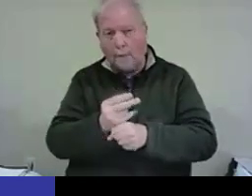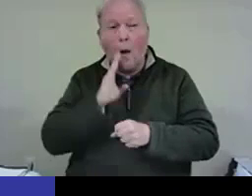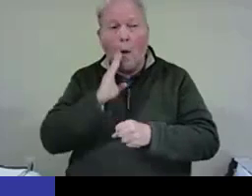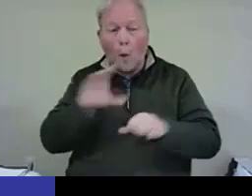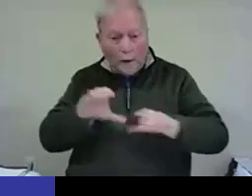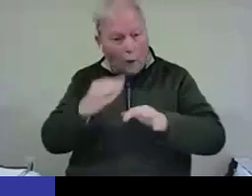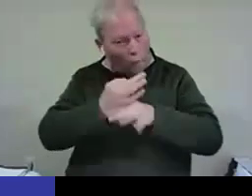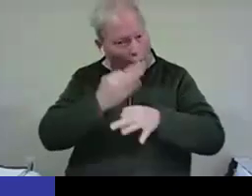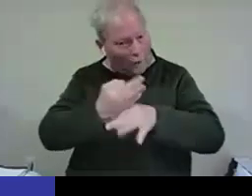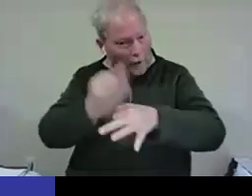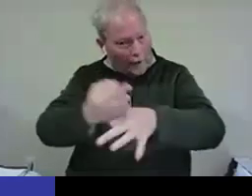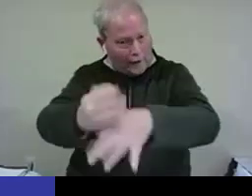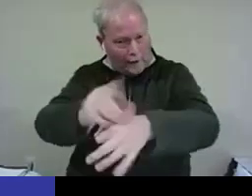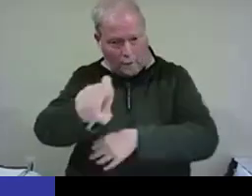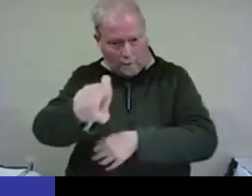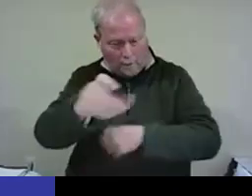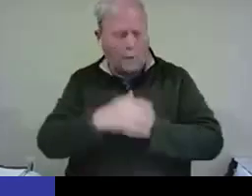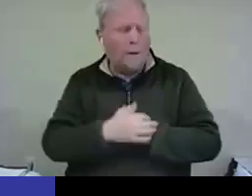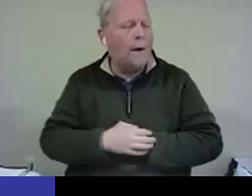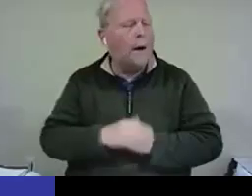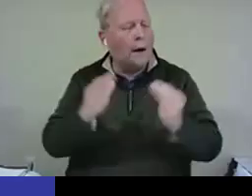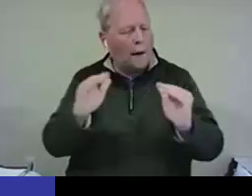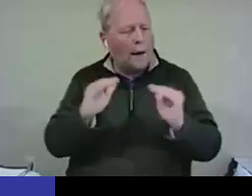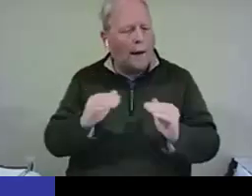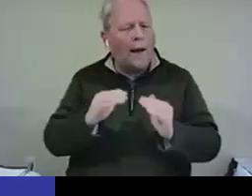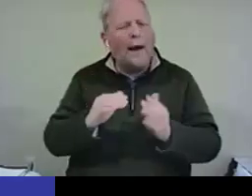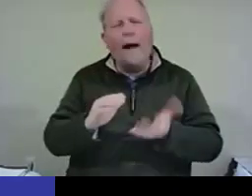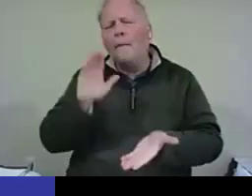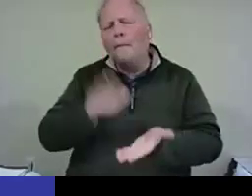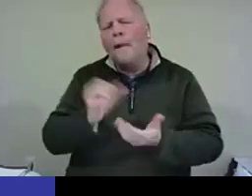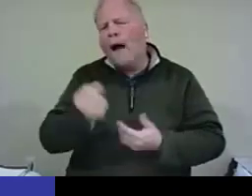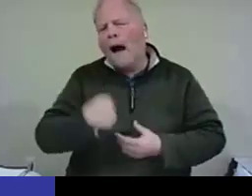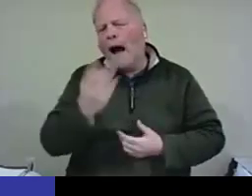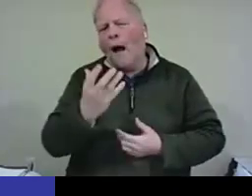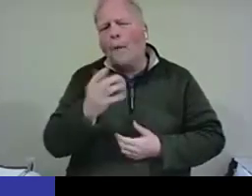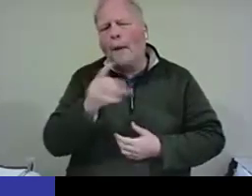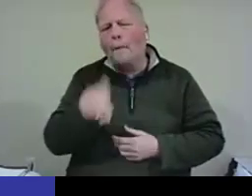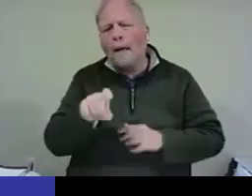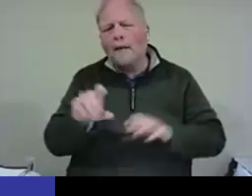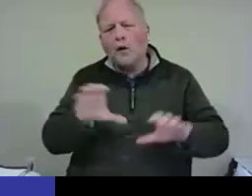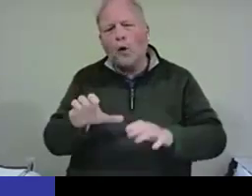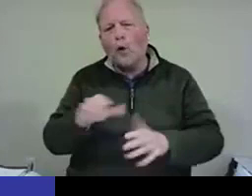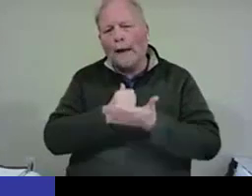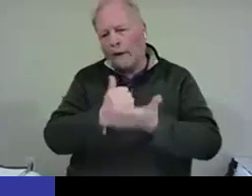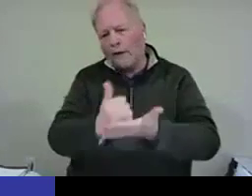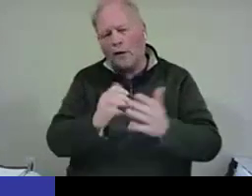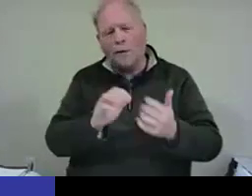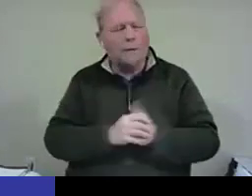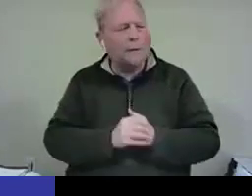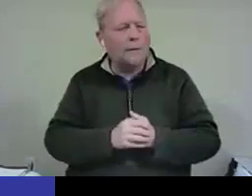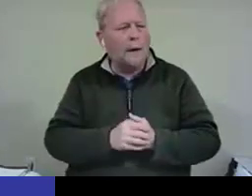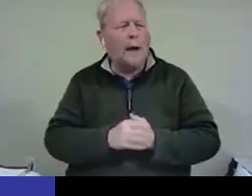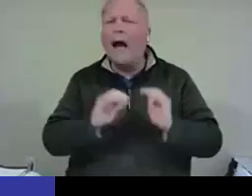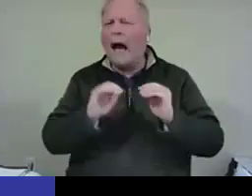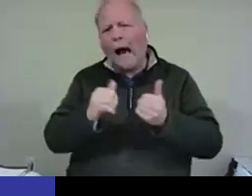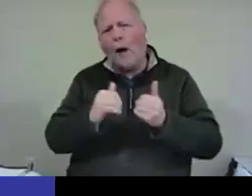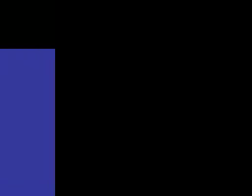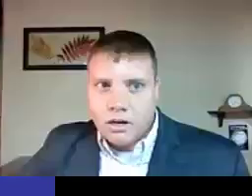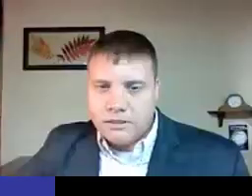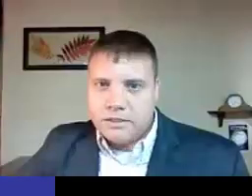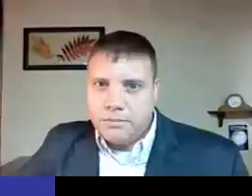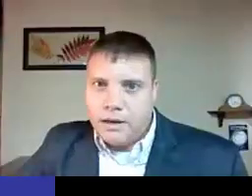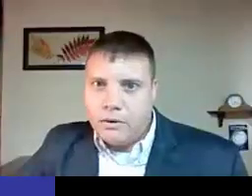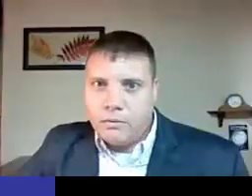of interventions that need to be done? How do we do progress monitoring and things like that? So what we were